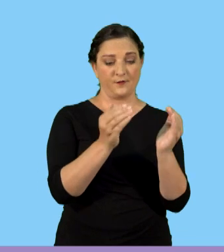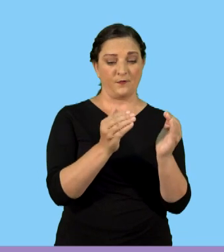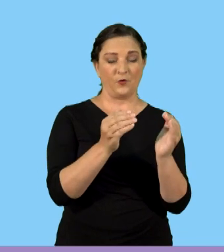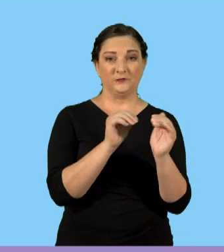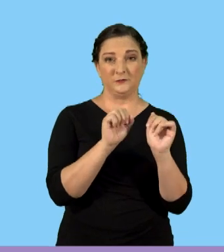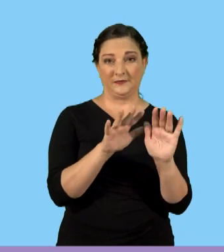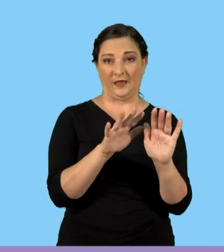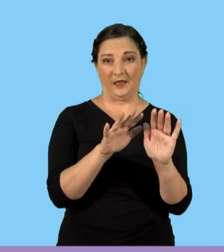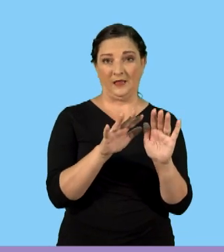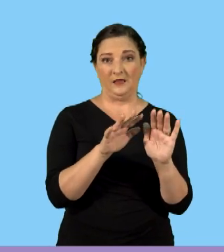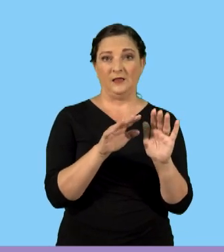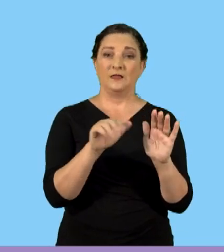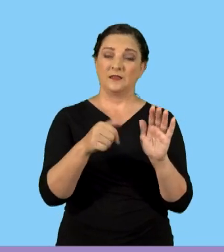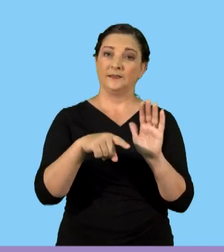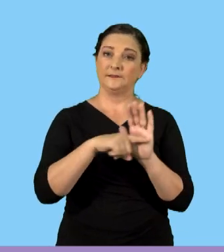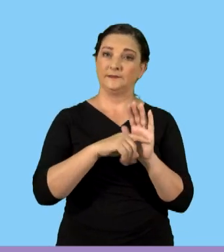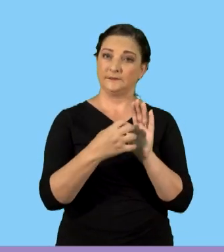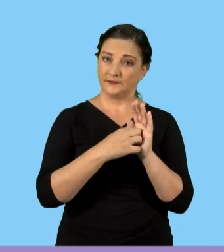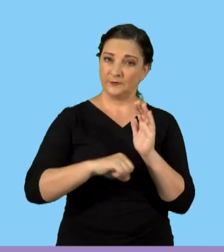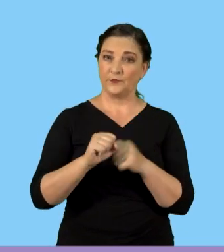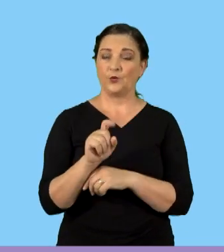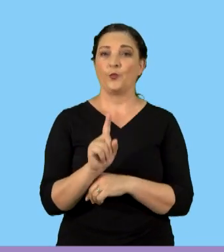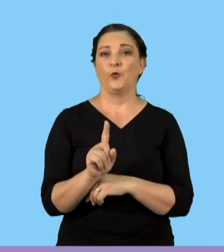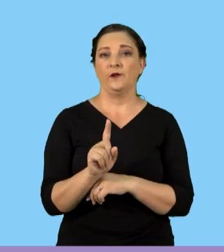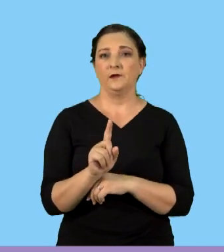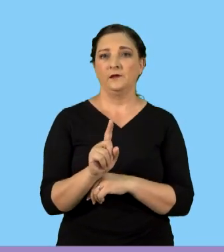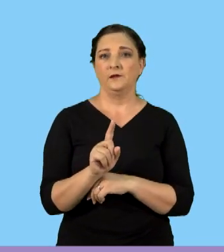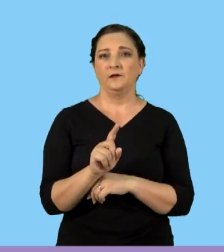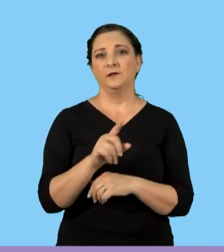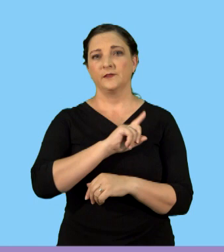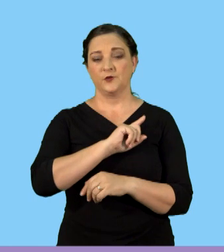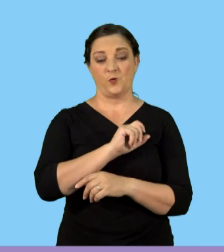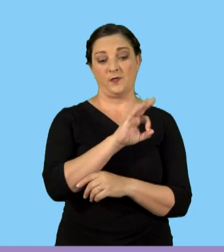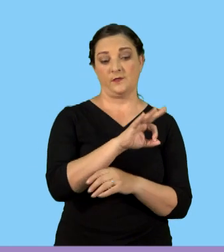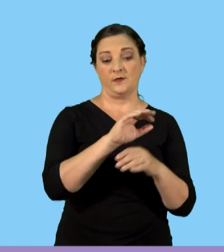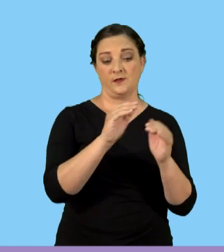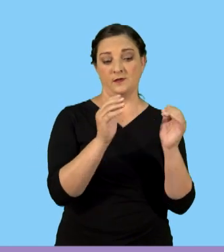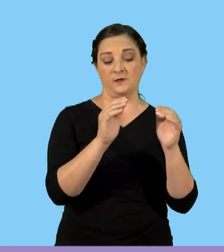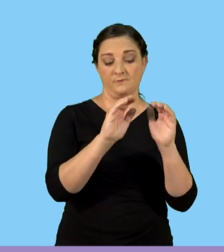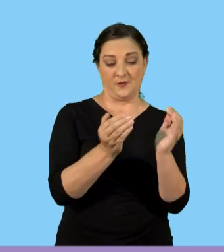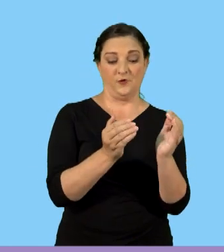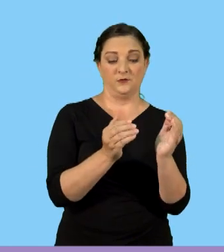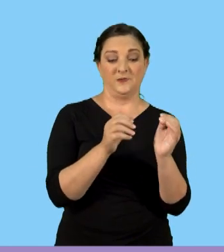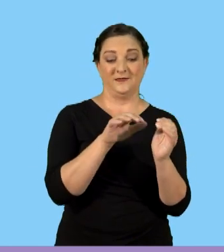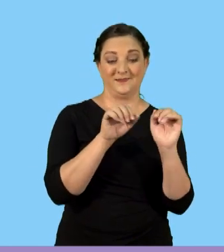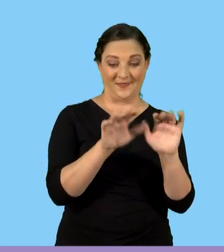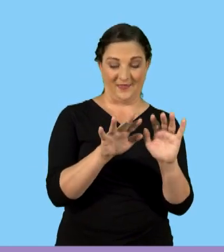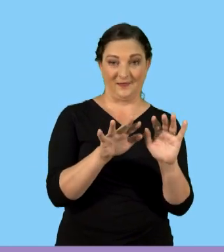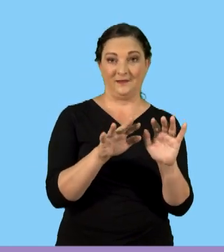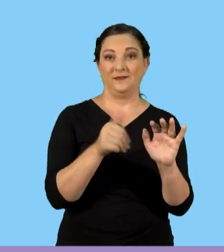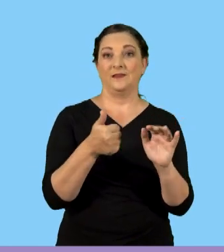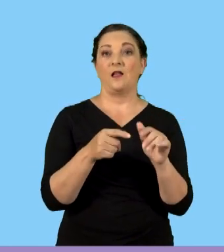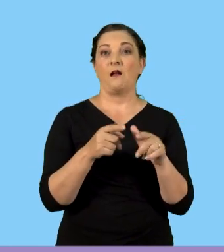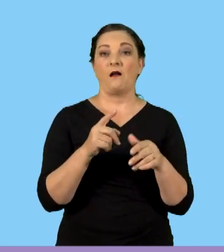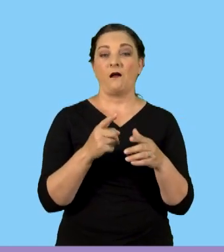multiply our 10 with the 3, and we are going to subtract 1. What does that give us? So 3 multiplied by 10 is 30, and when